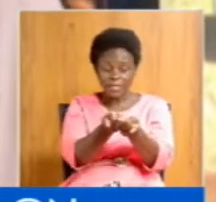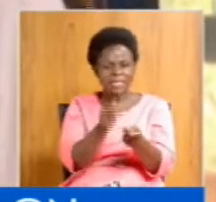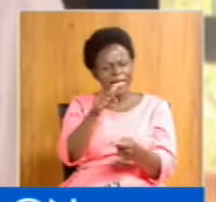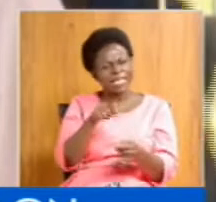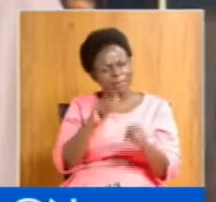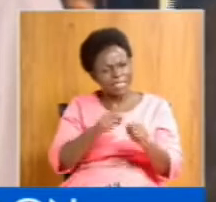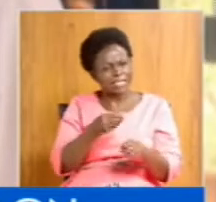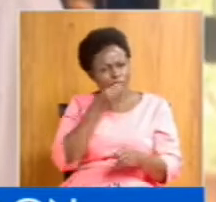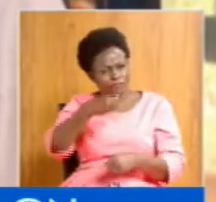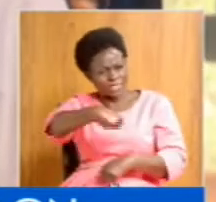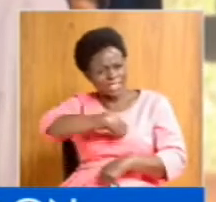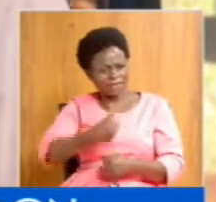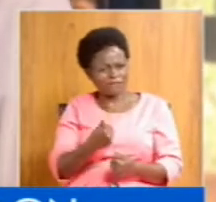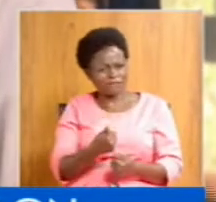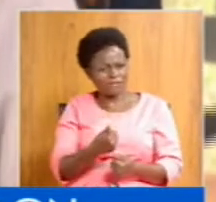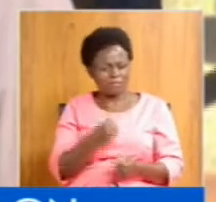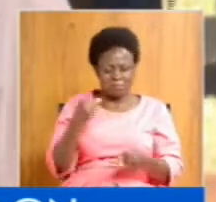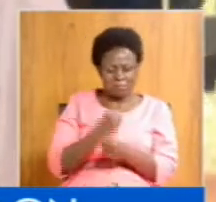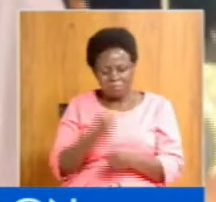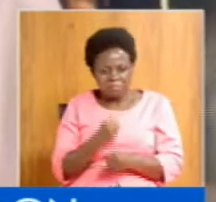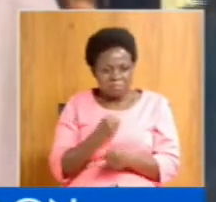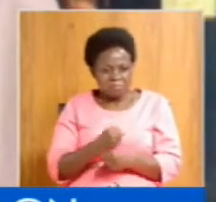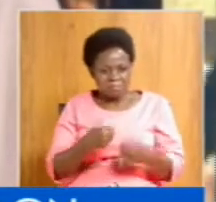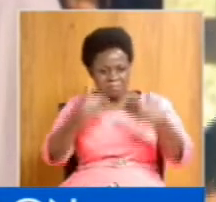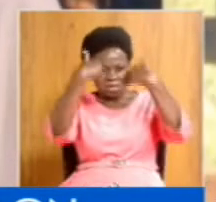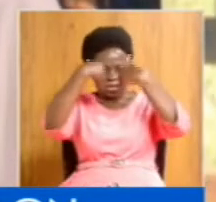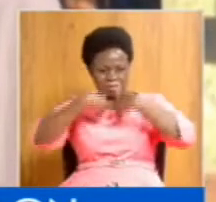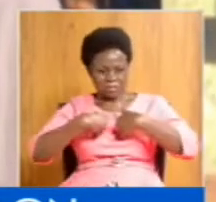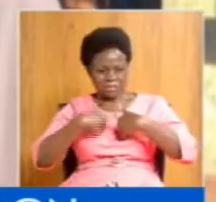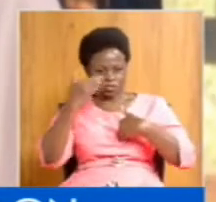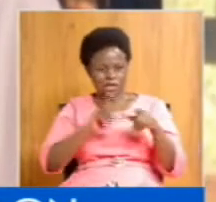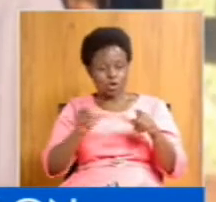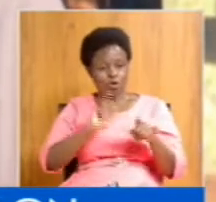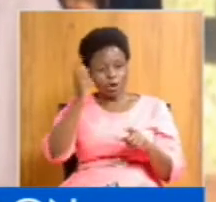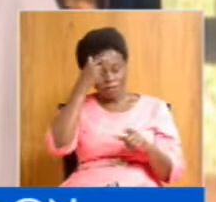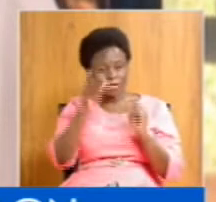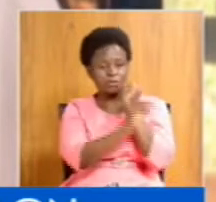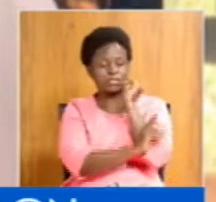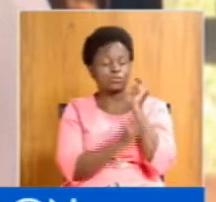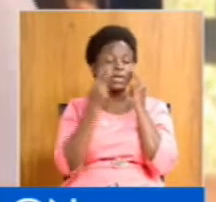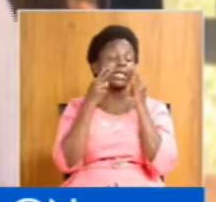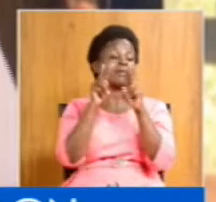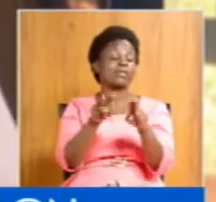vayi ino kweri isa Ava yeko lela ye ngo omuntu Chivo warave yu kuloko government Chiva ma Dispect